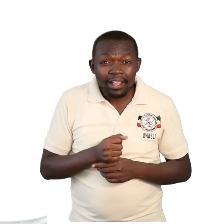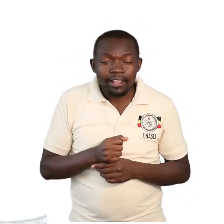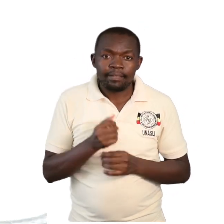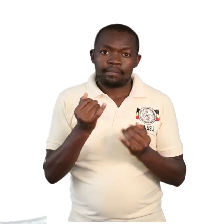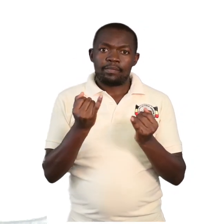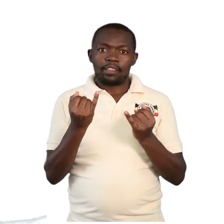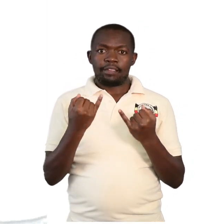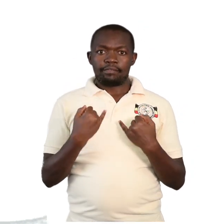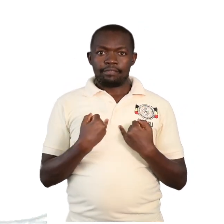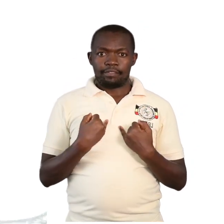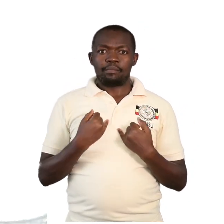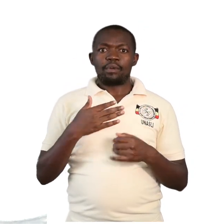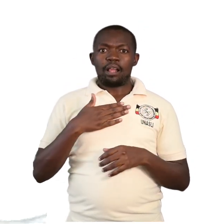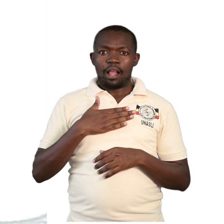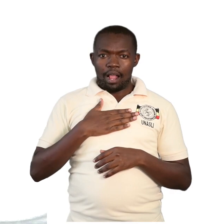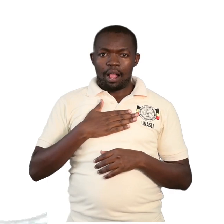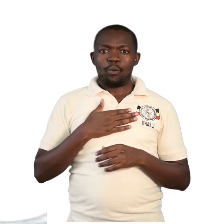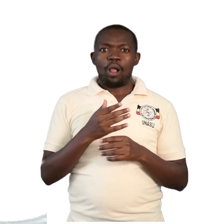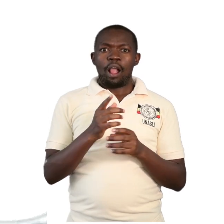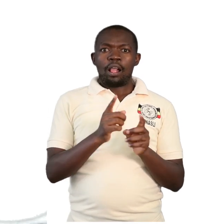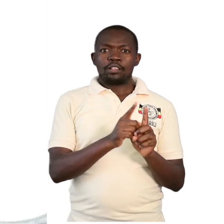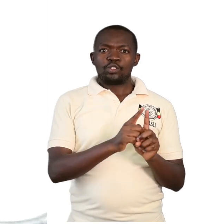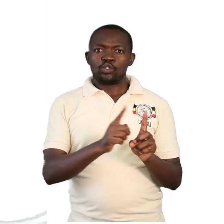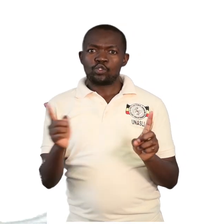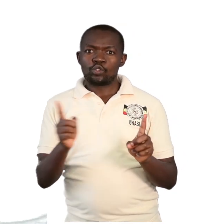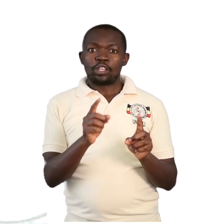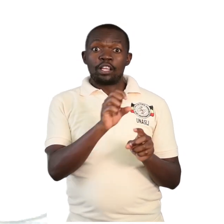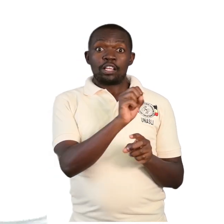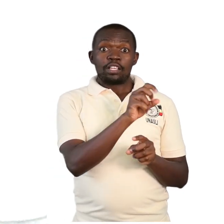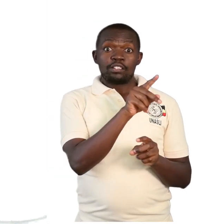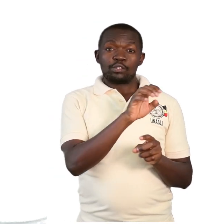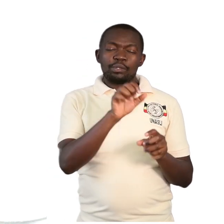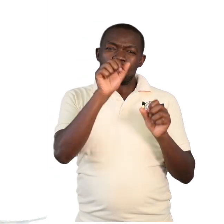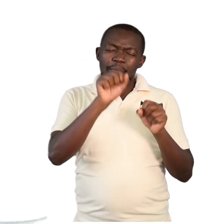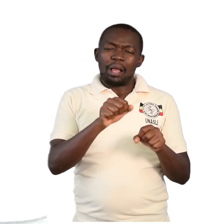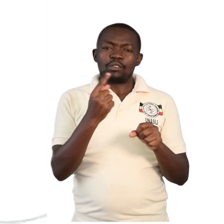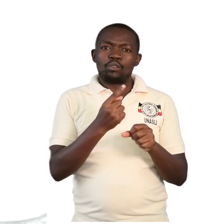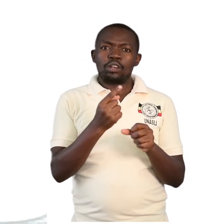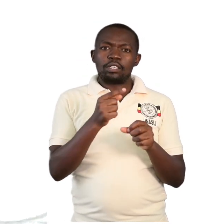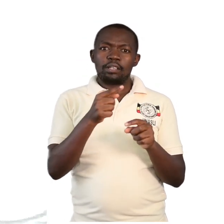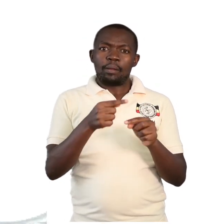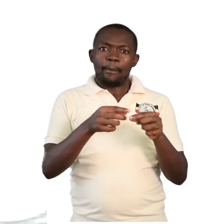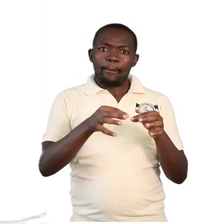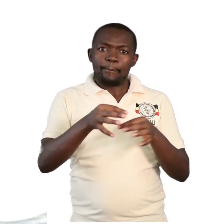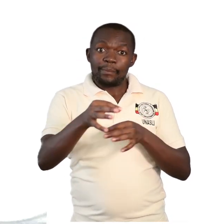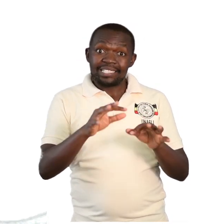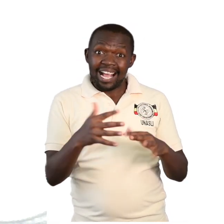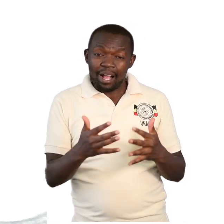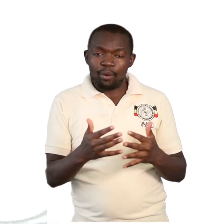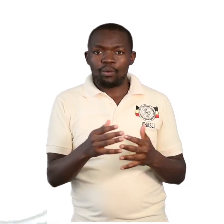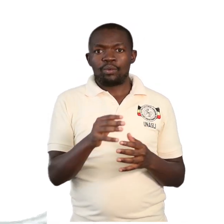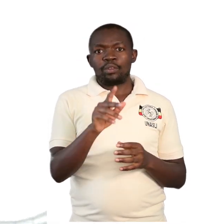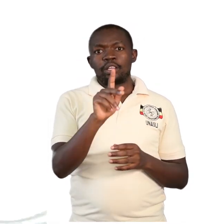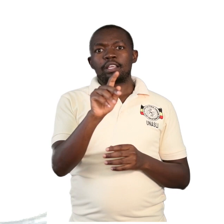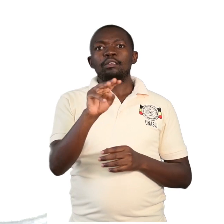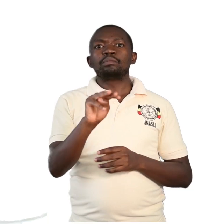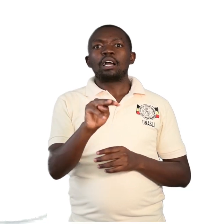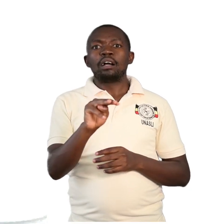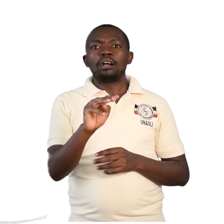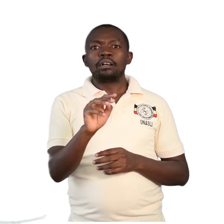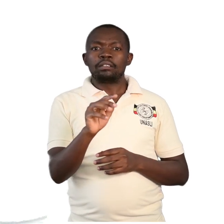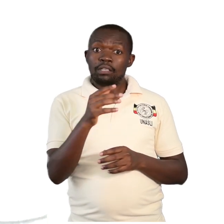told that our speed is either measured in kilometers per hour, but our distance is not in kilometers, it is